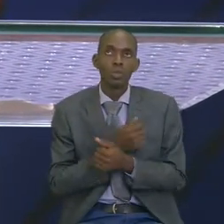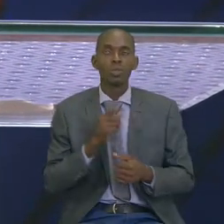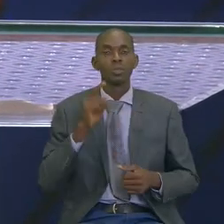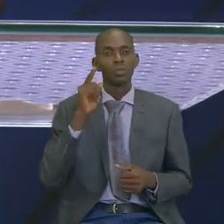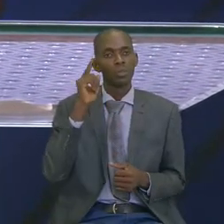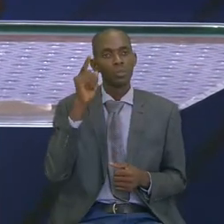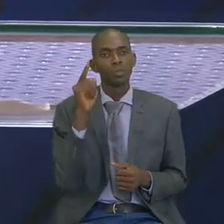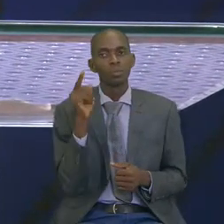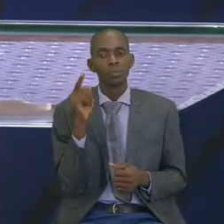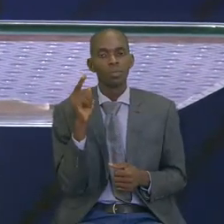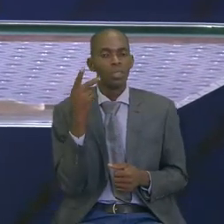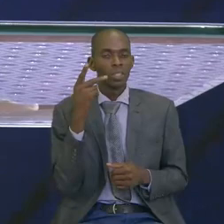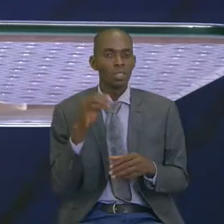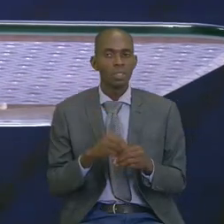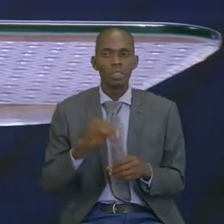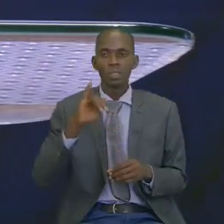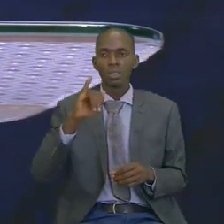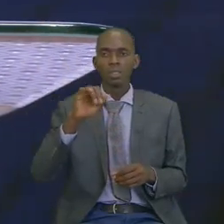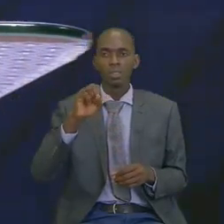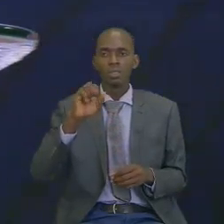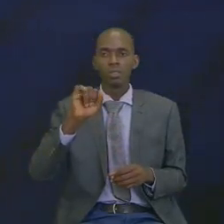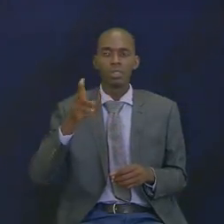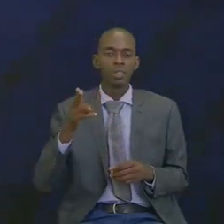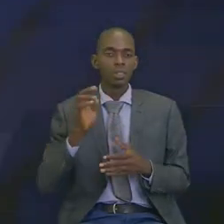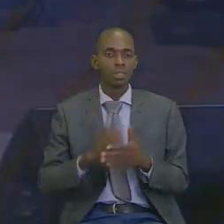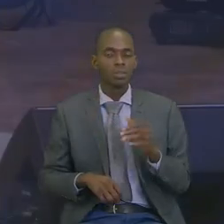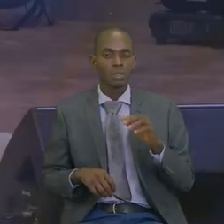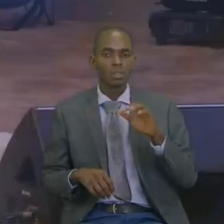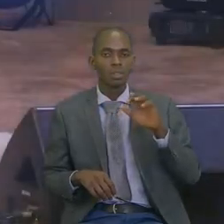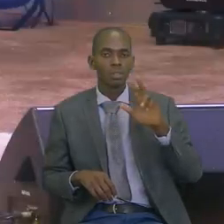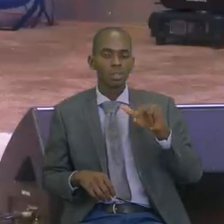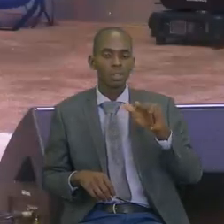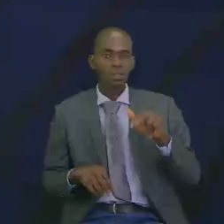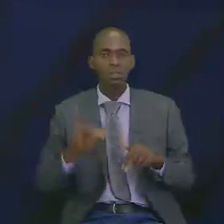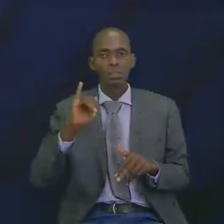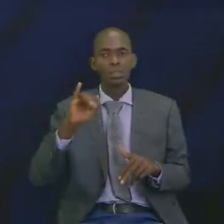the whole world. Isaiah chapter 13, we're looking at verse 9.